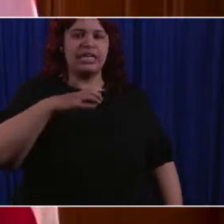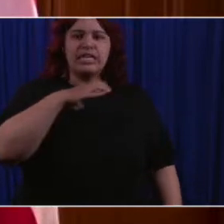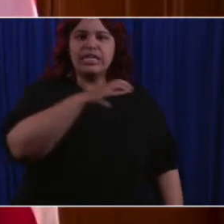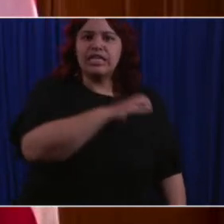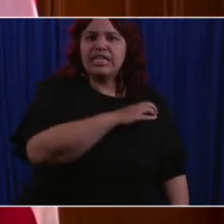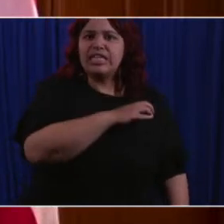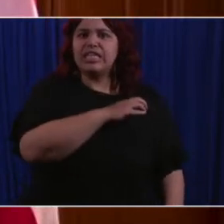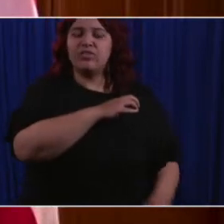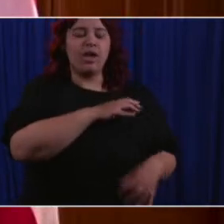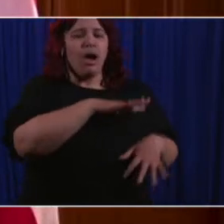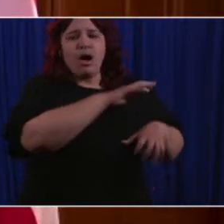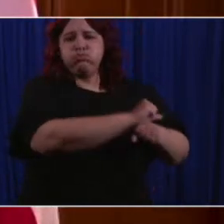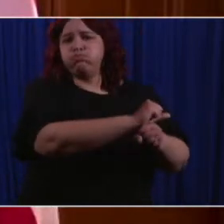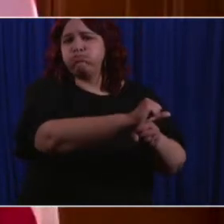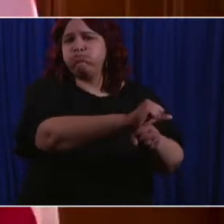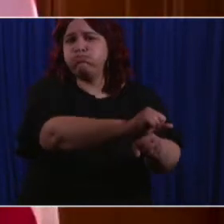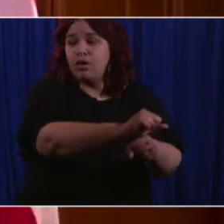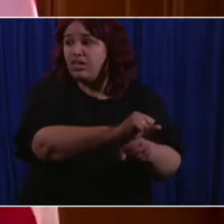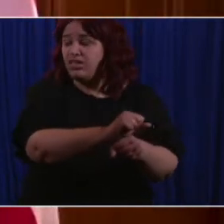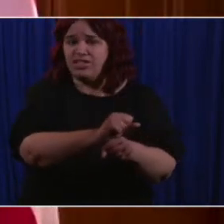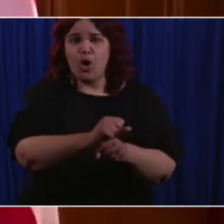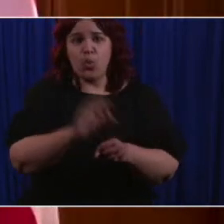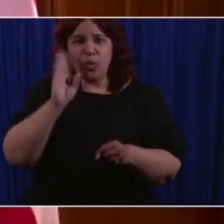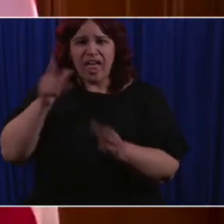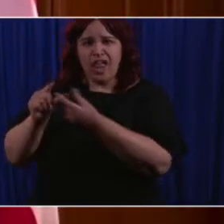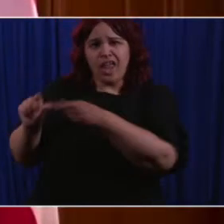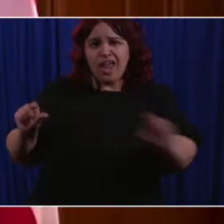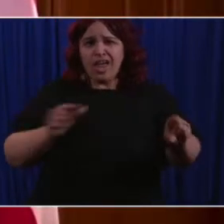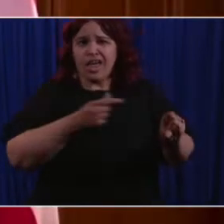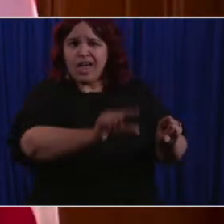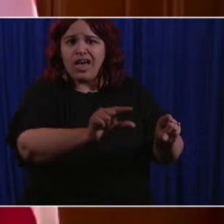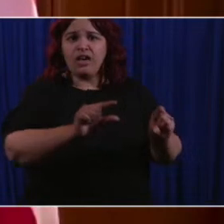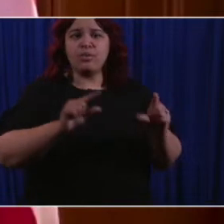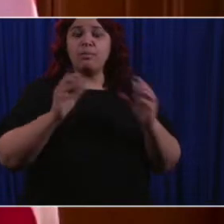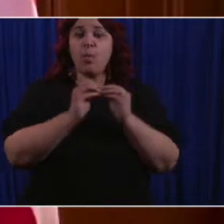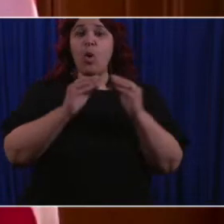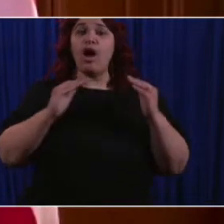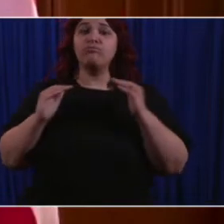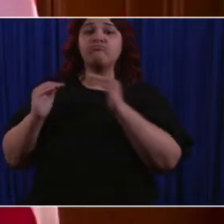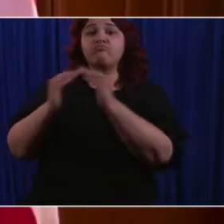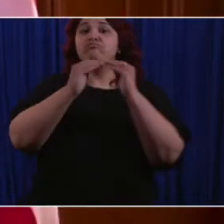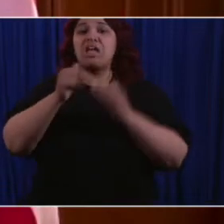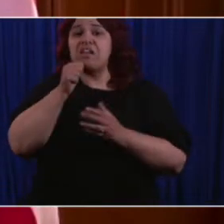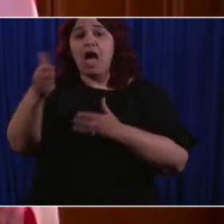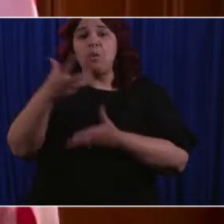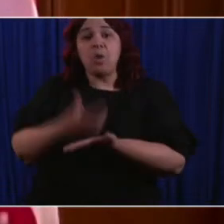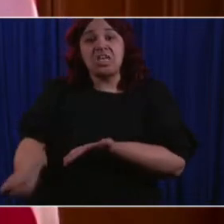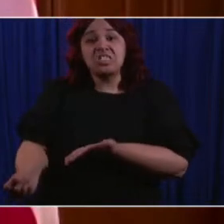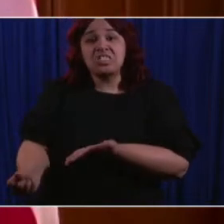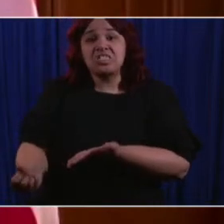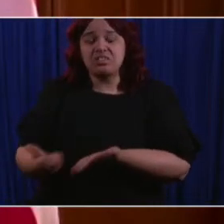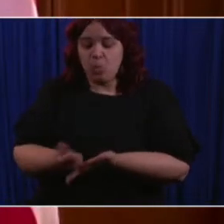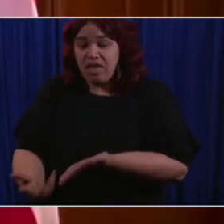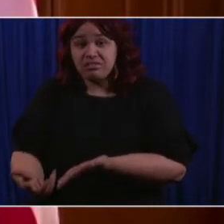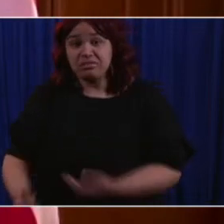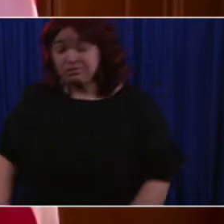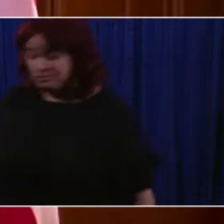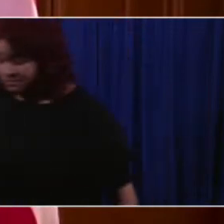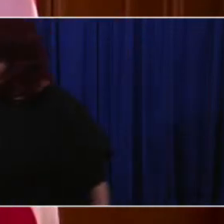continue? Jesse, I think we are. We started with the idea, the basic